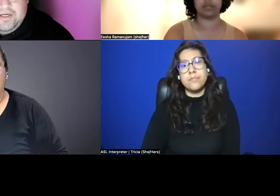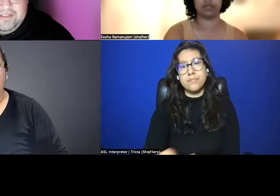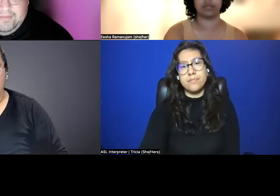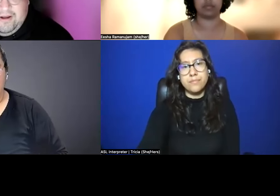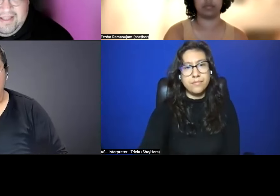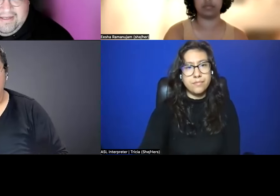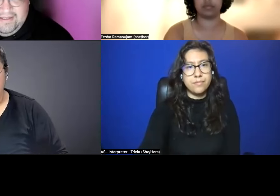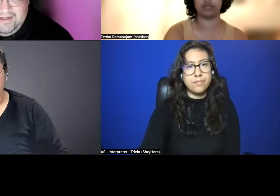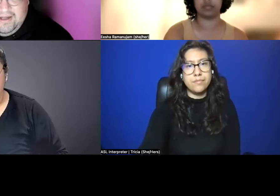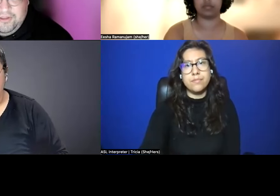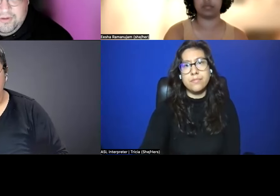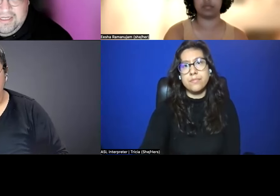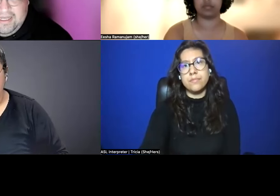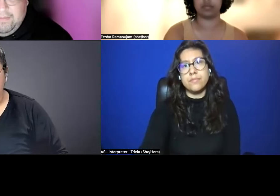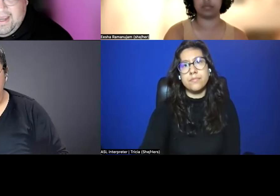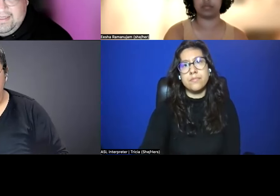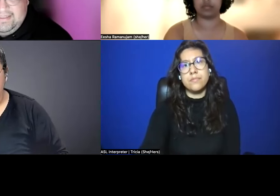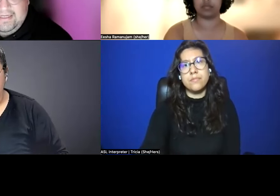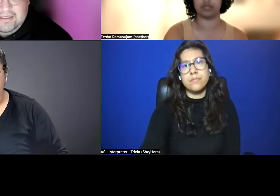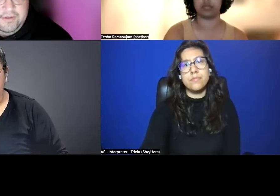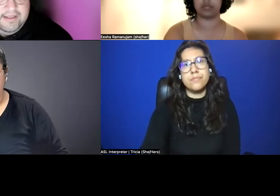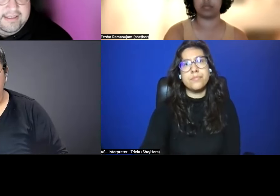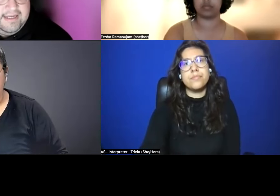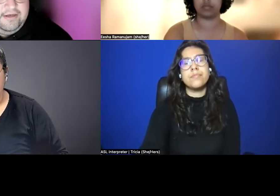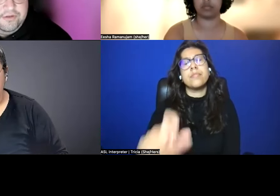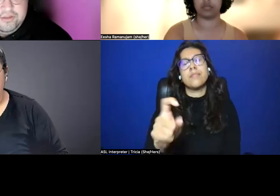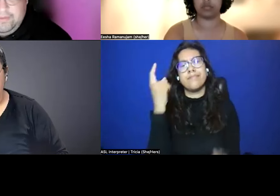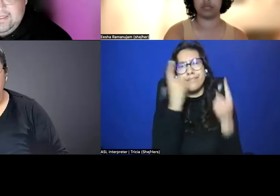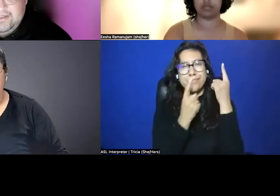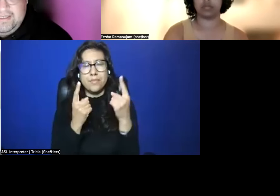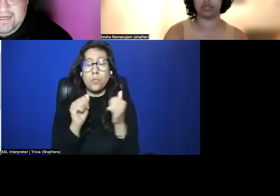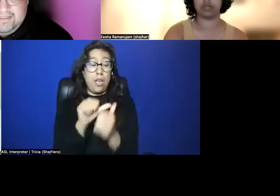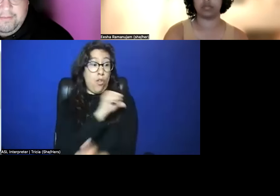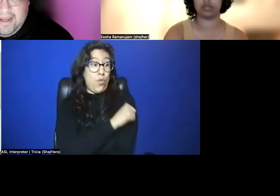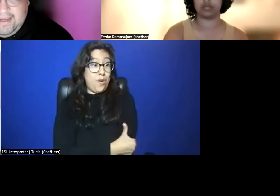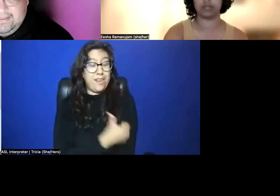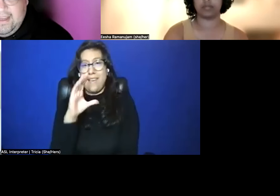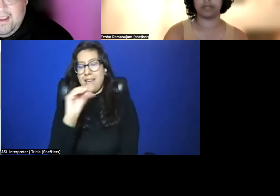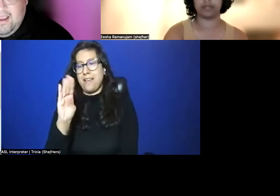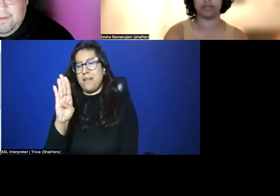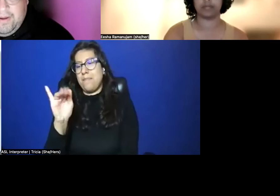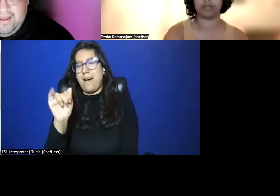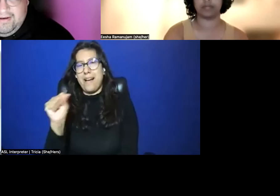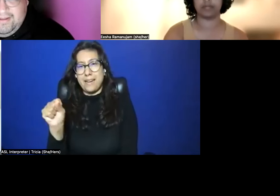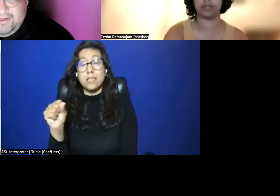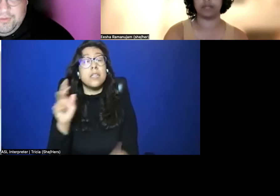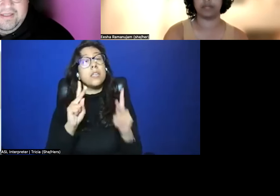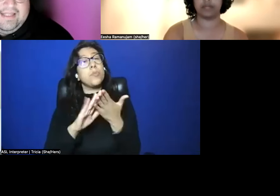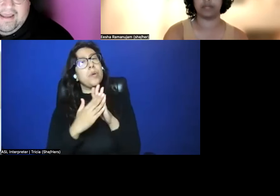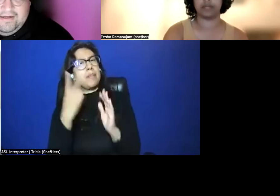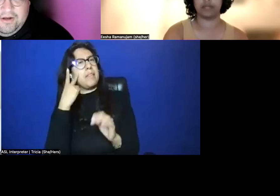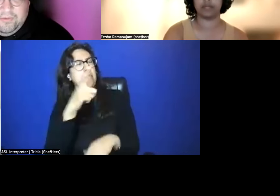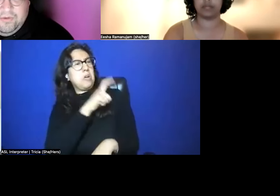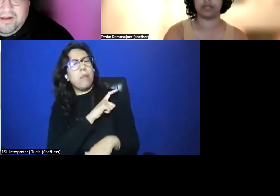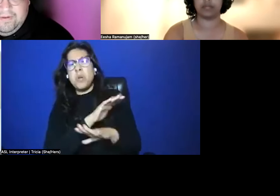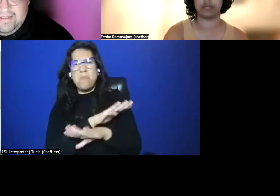this question about like authority and bias in communities, and usually police are seen as unbiased. But the truth is